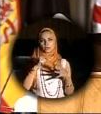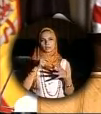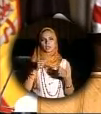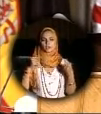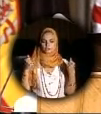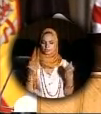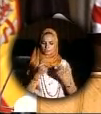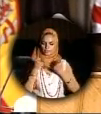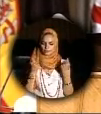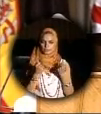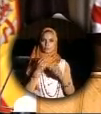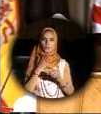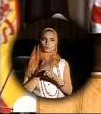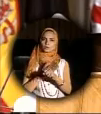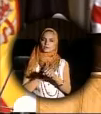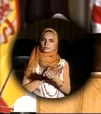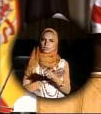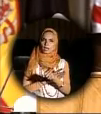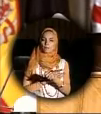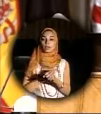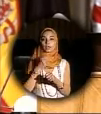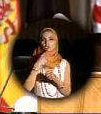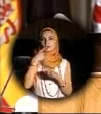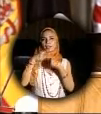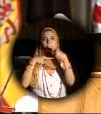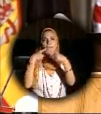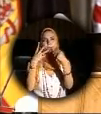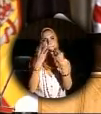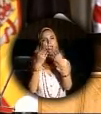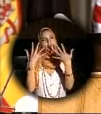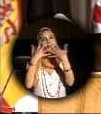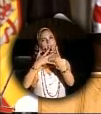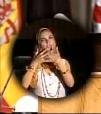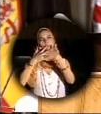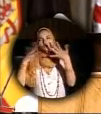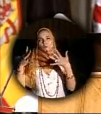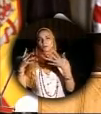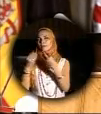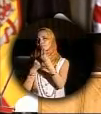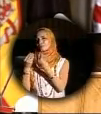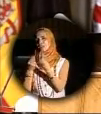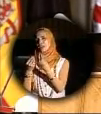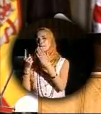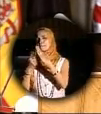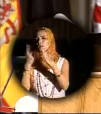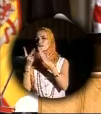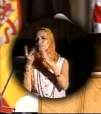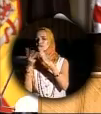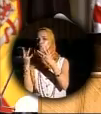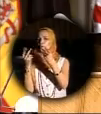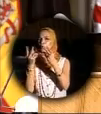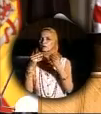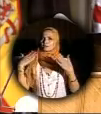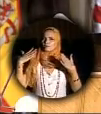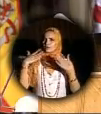technology company in order to allow them, help them to create technology that already, starting from the beginning, is fully